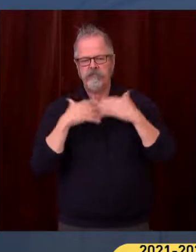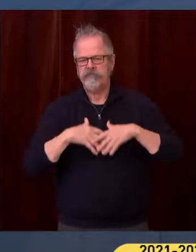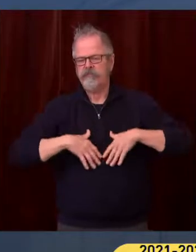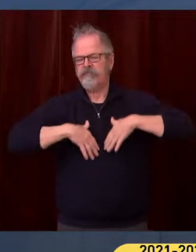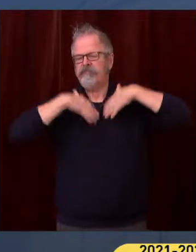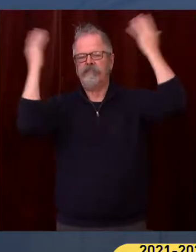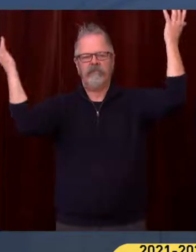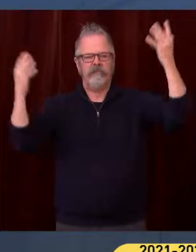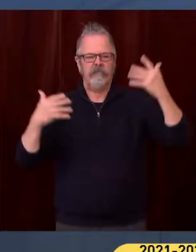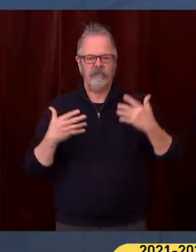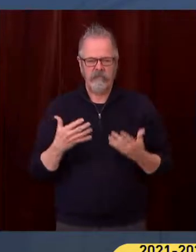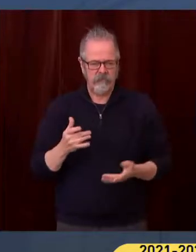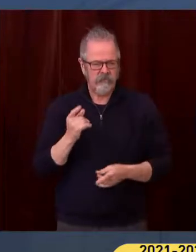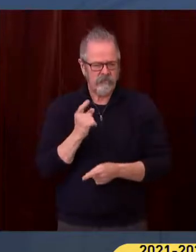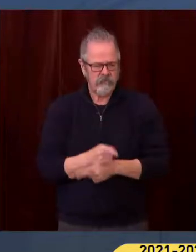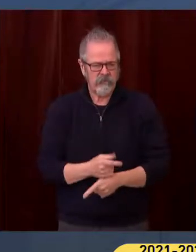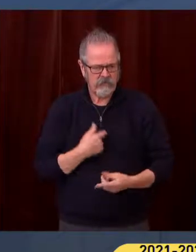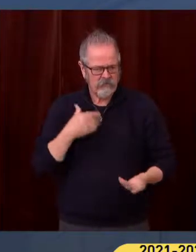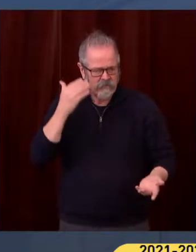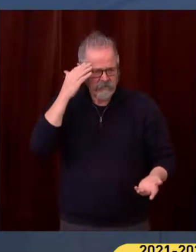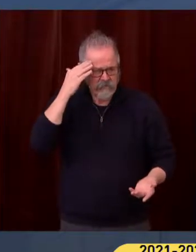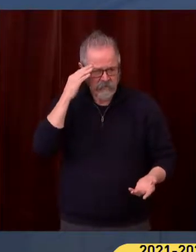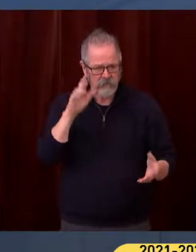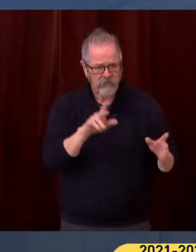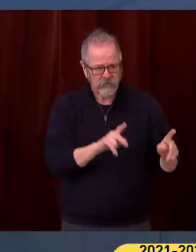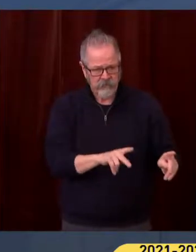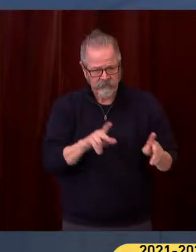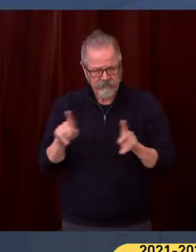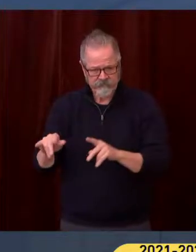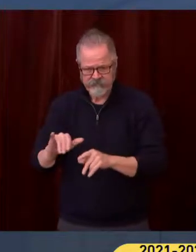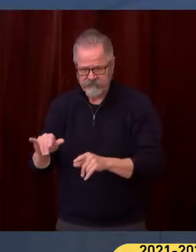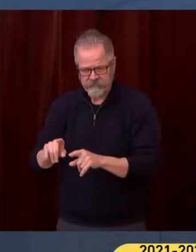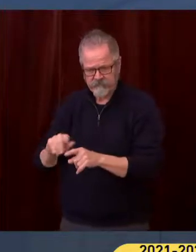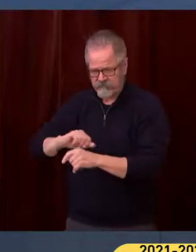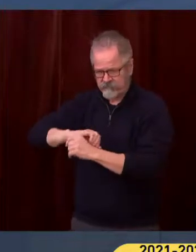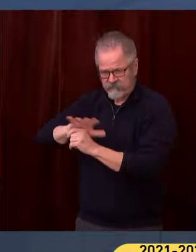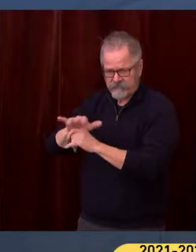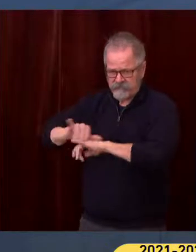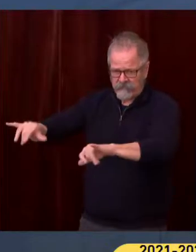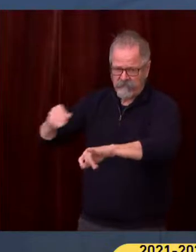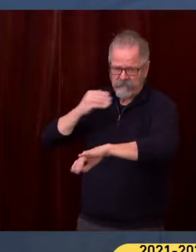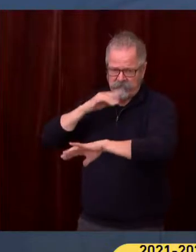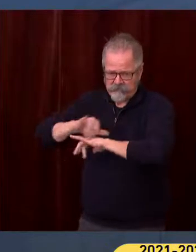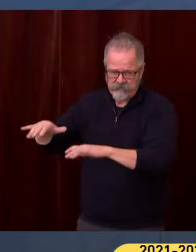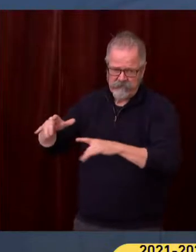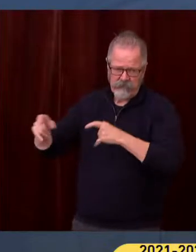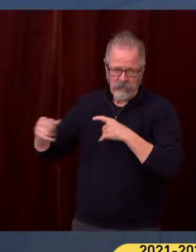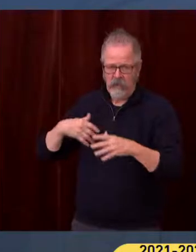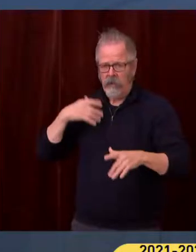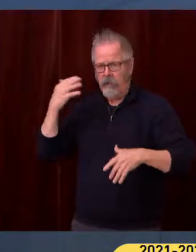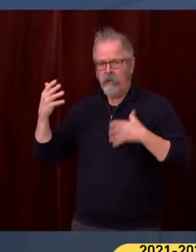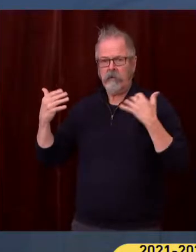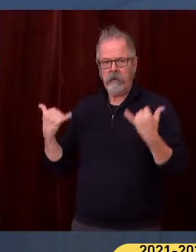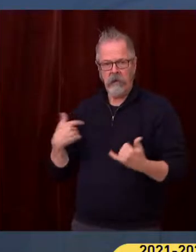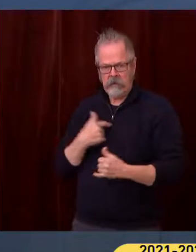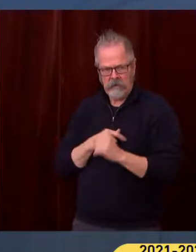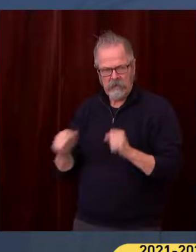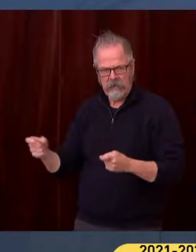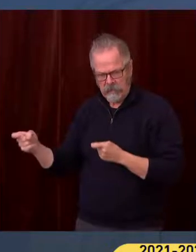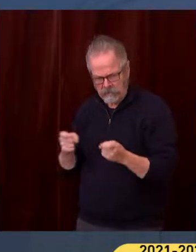is or can be and should be and must be under our control. We have the tools to defeat COVID.